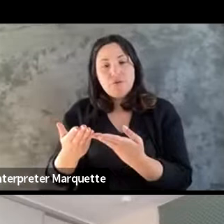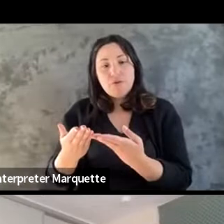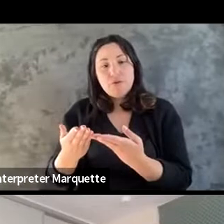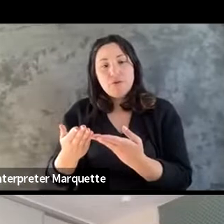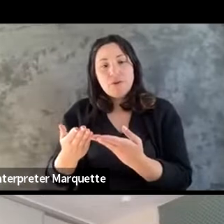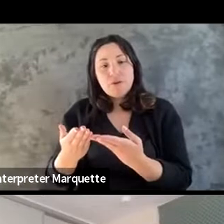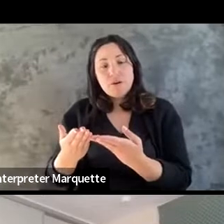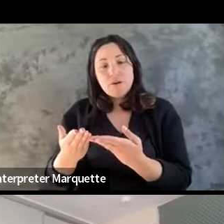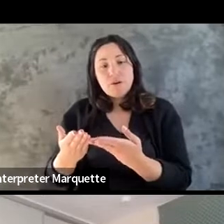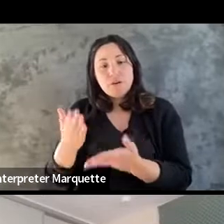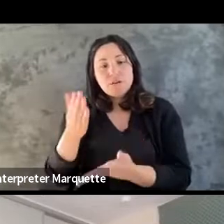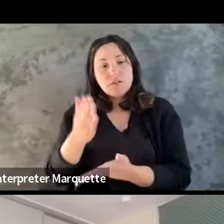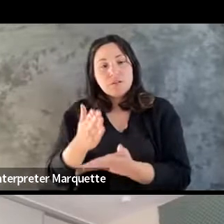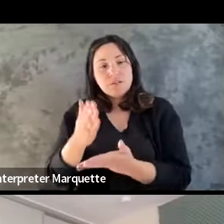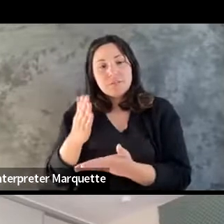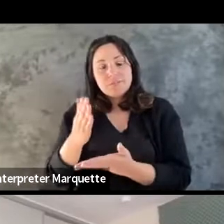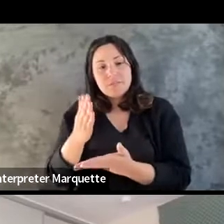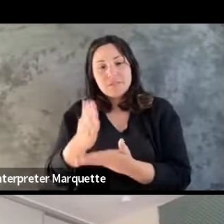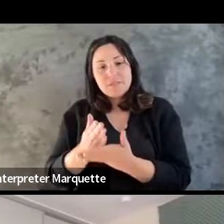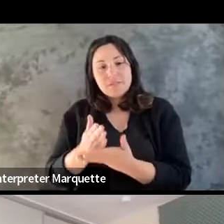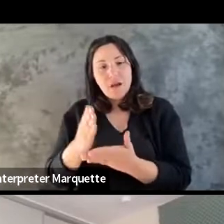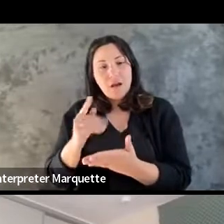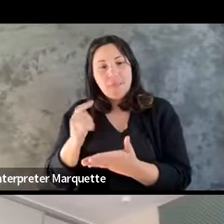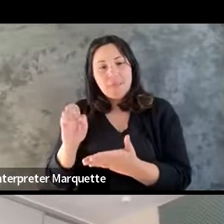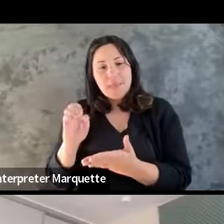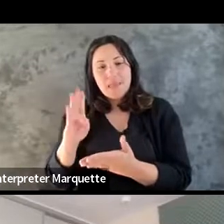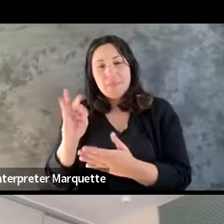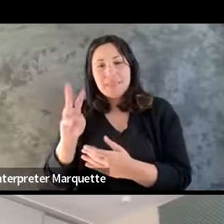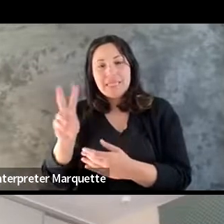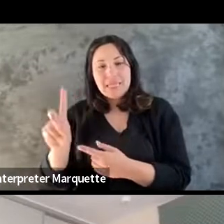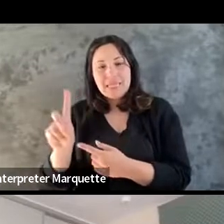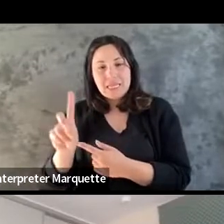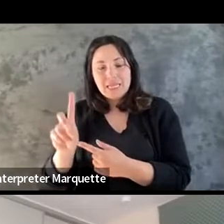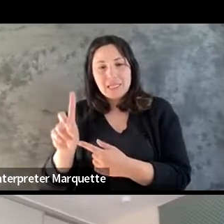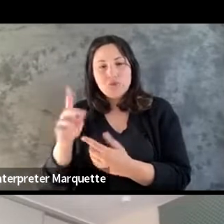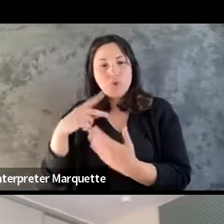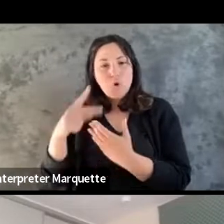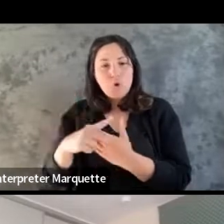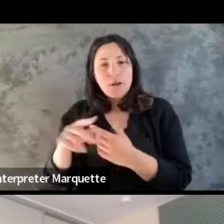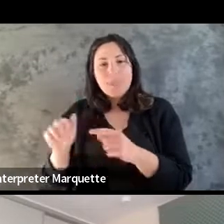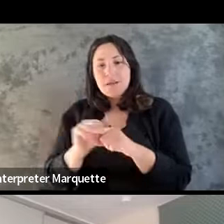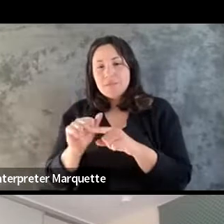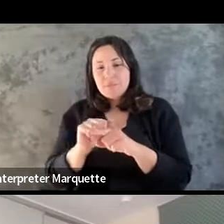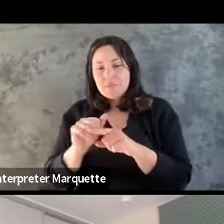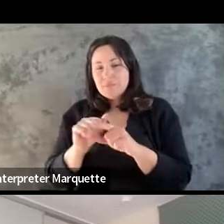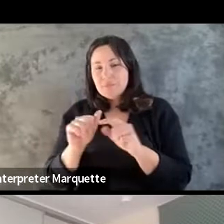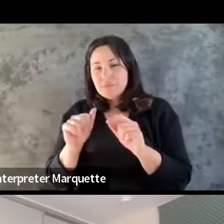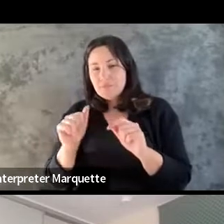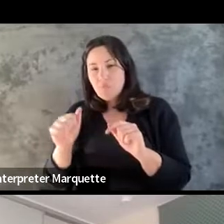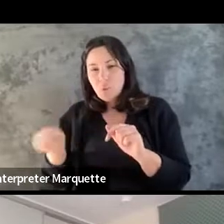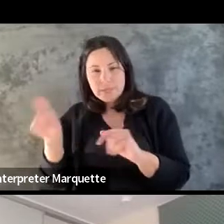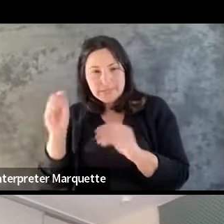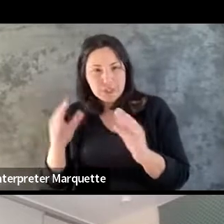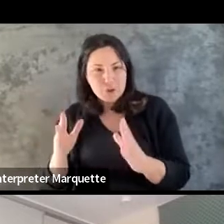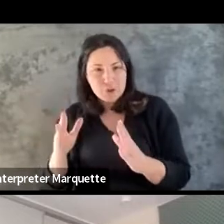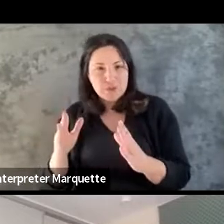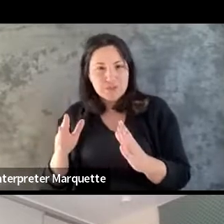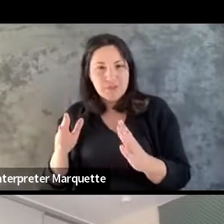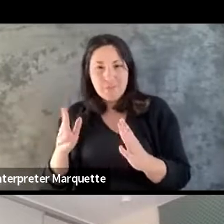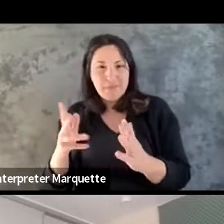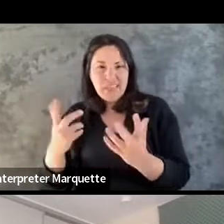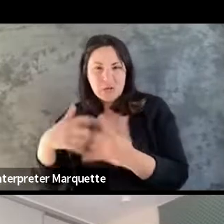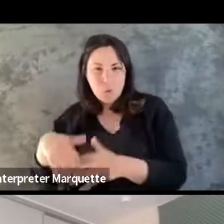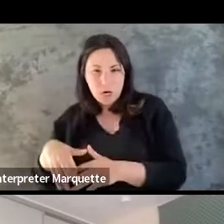Stop the Bleed to the program and possible training for the teachers. And that didn't work